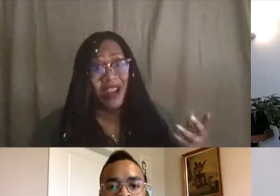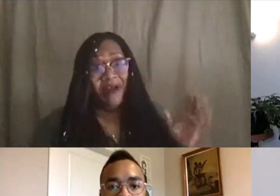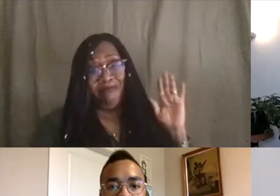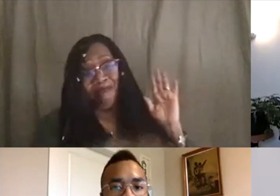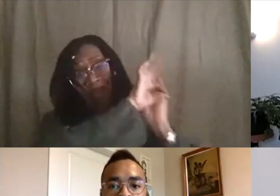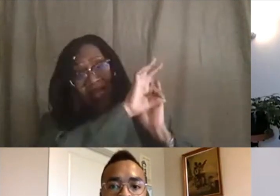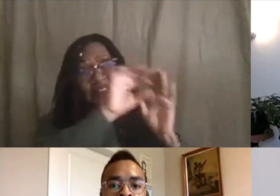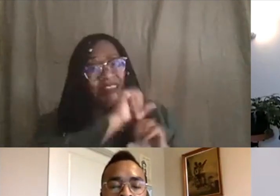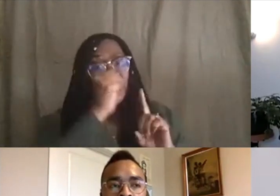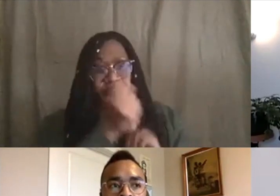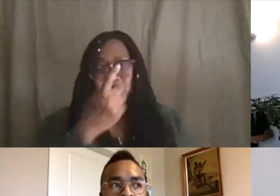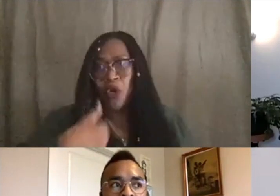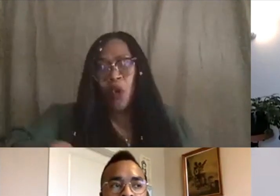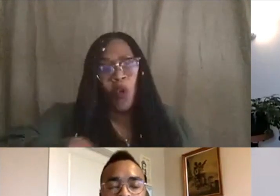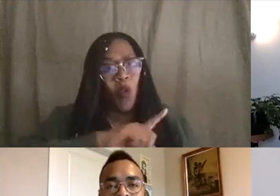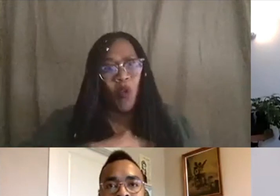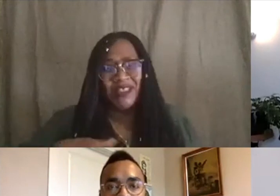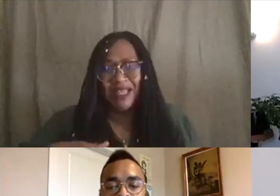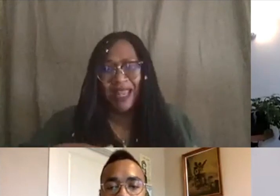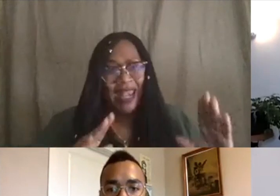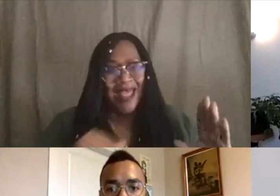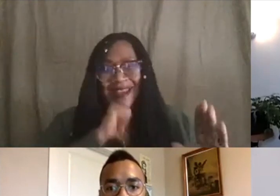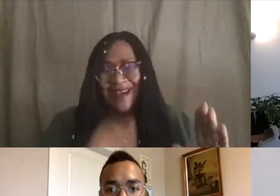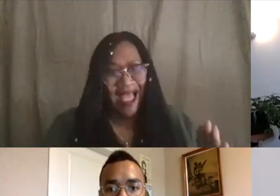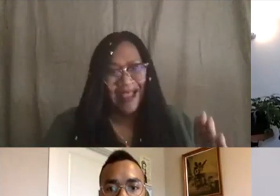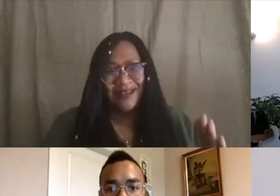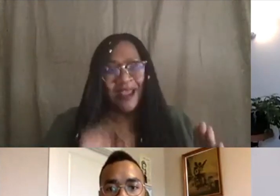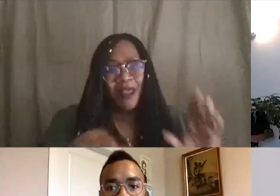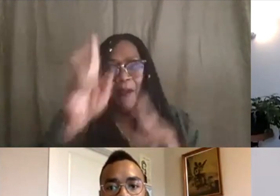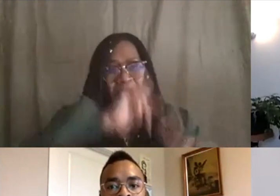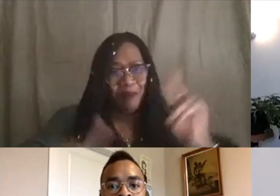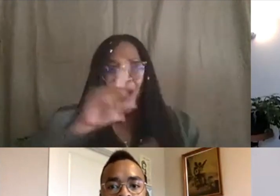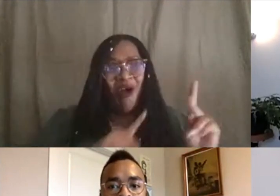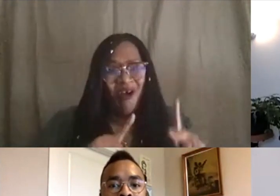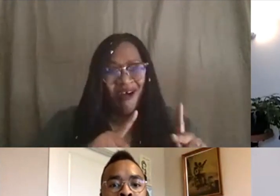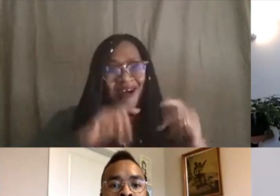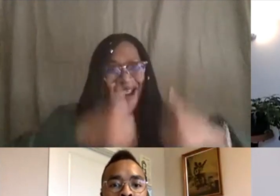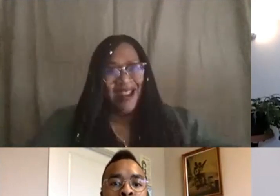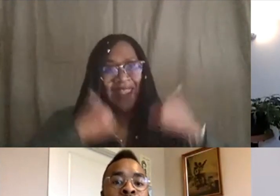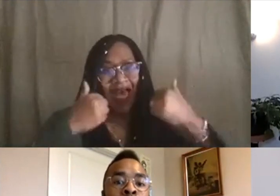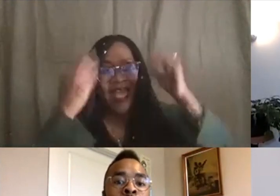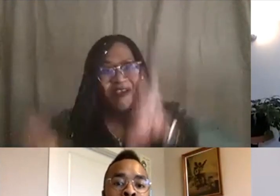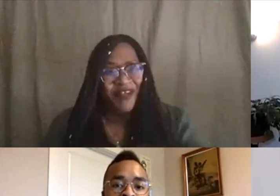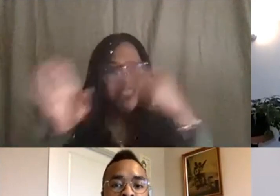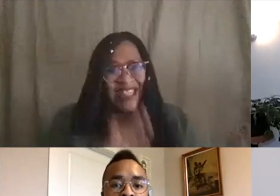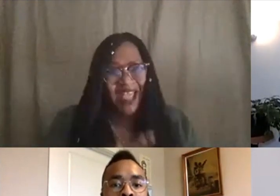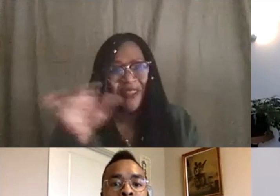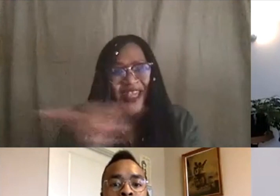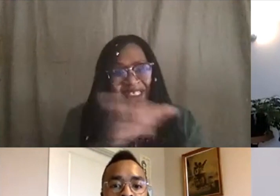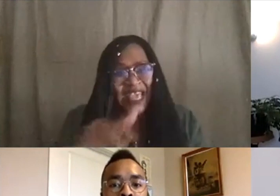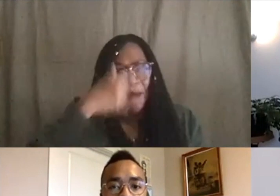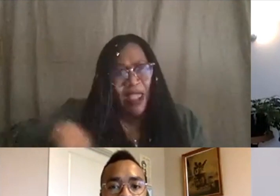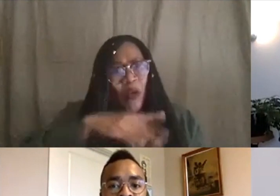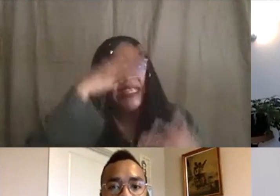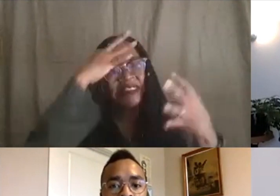we should afford people the respect in life and in death, and not decide what we feel is best for their body